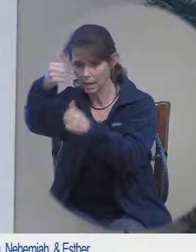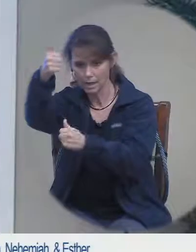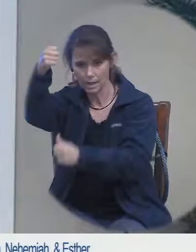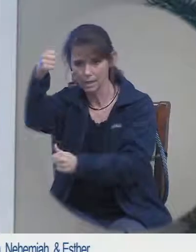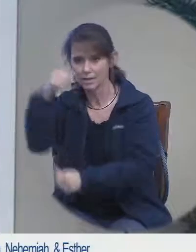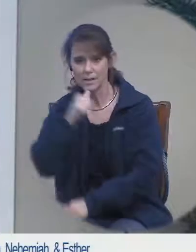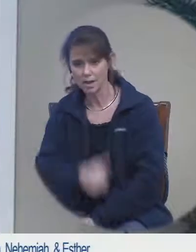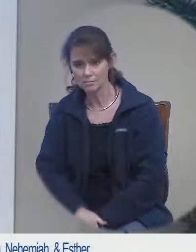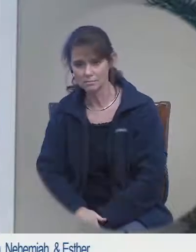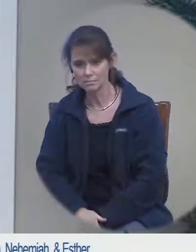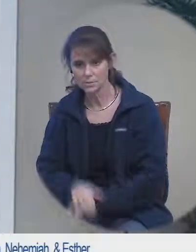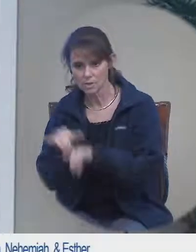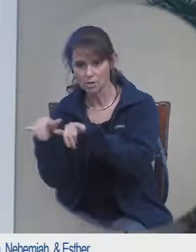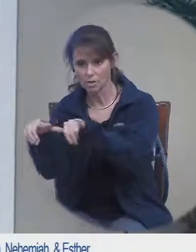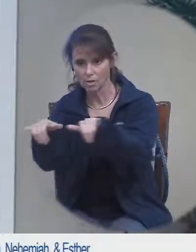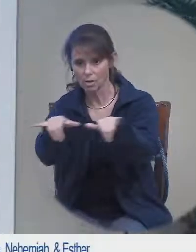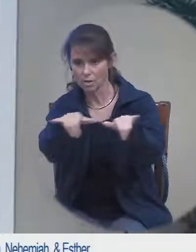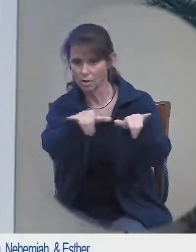the flock.